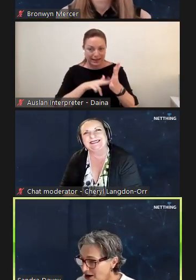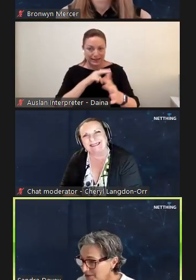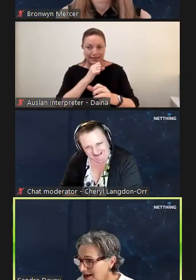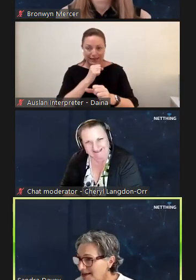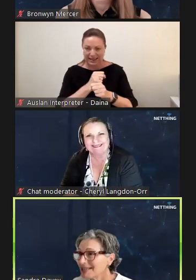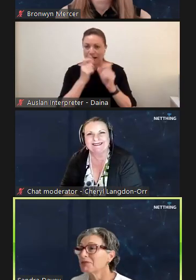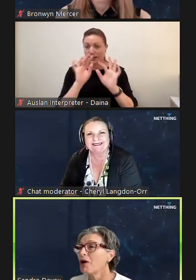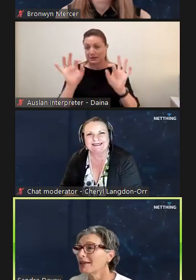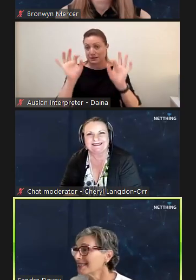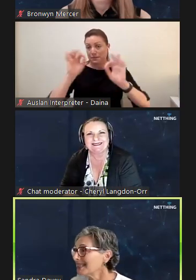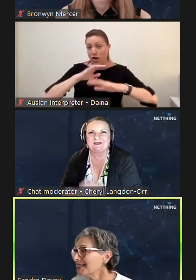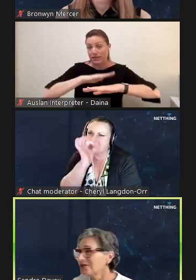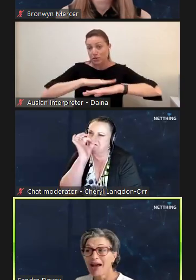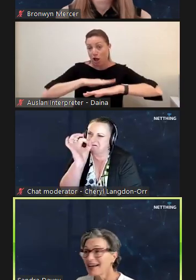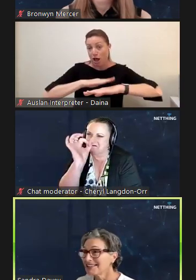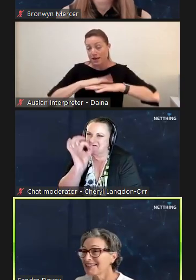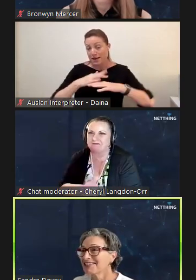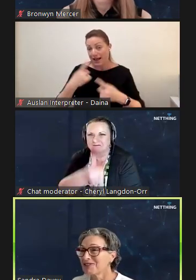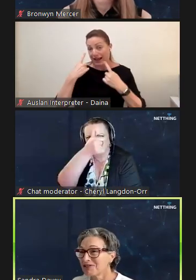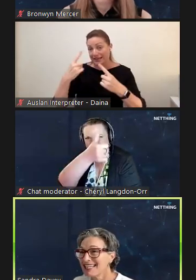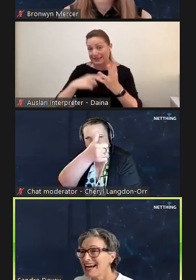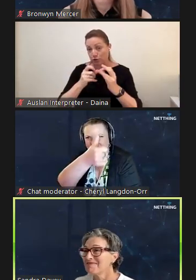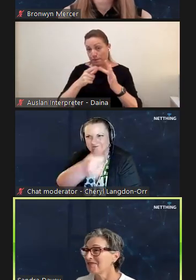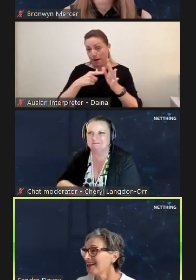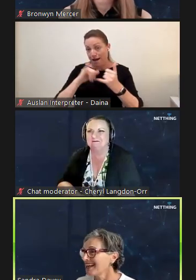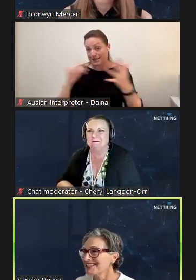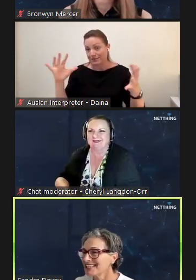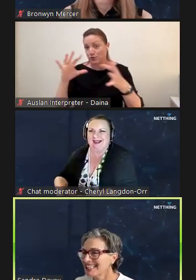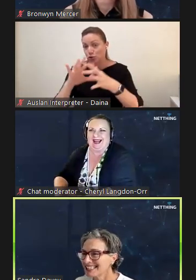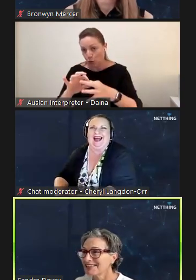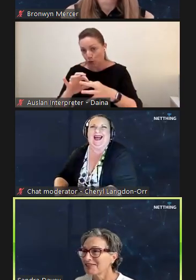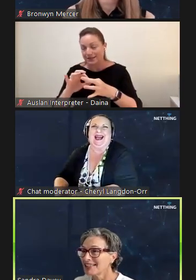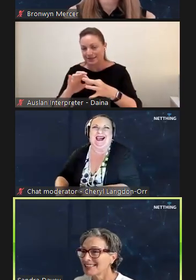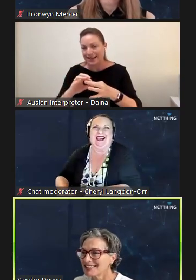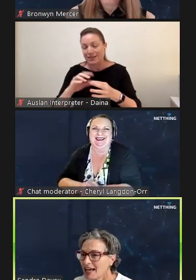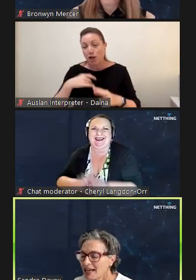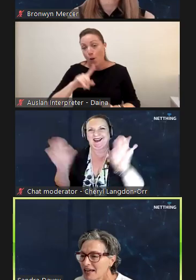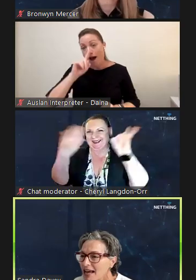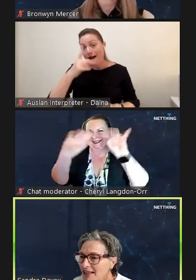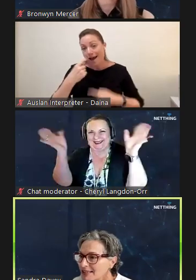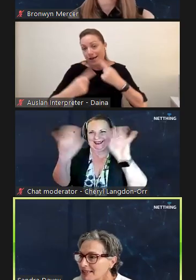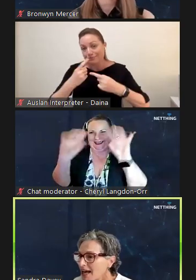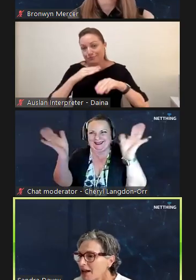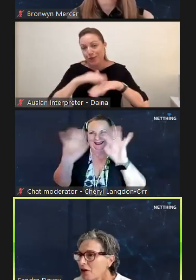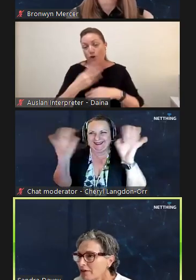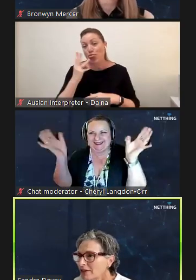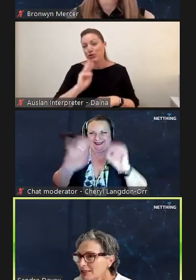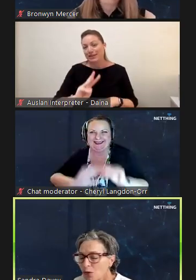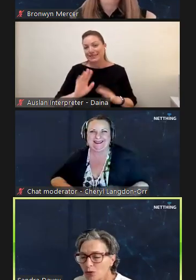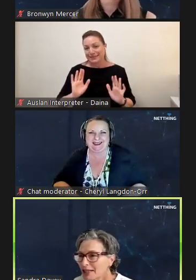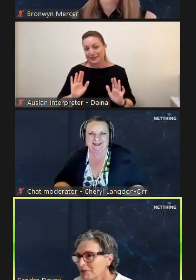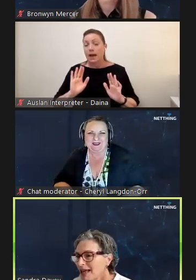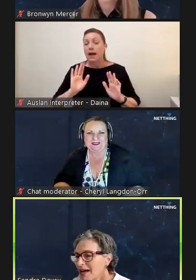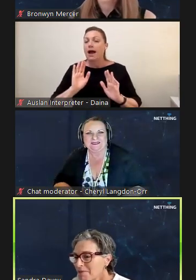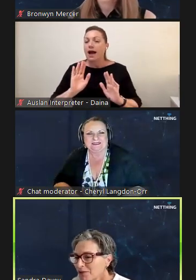perfect timing. I think Tobias is here, so I can't tell you the story of the last 3 years. Suffice to say, there's a lot of it is